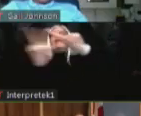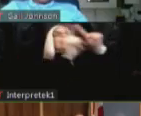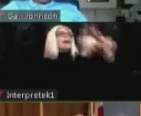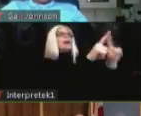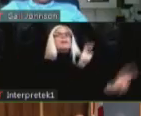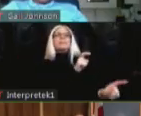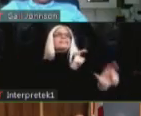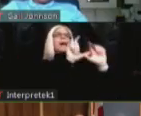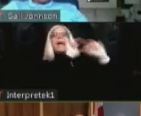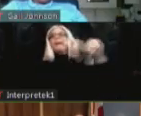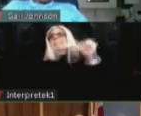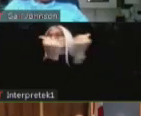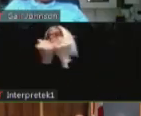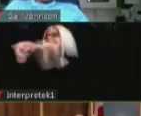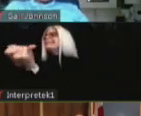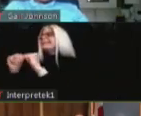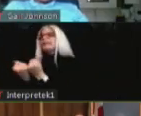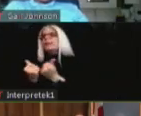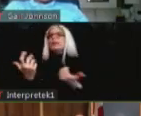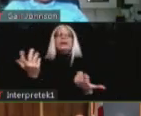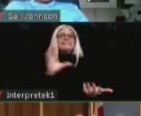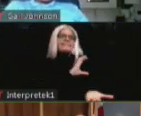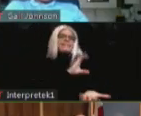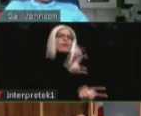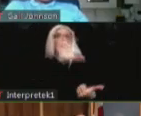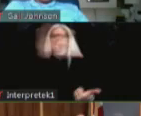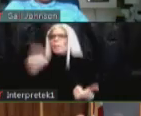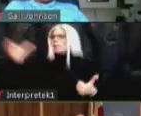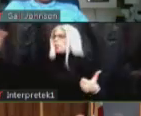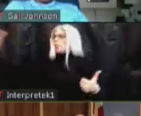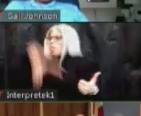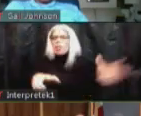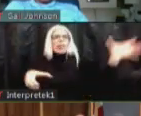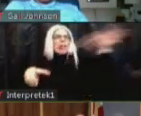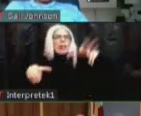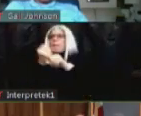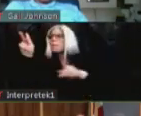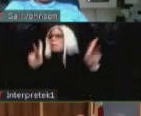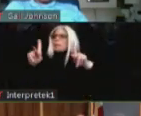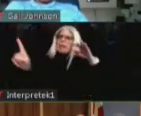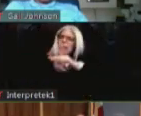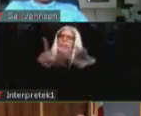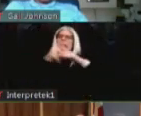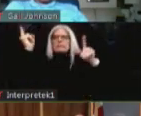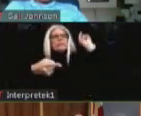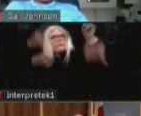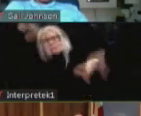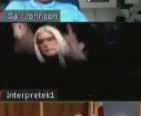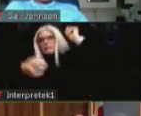security companies and give them extra rights and powers or something, I don't know how we enforce it. I just